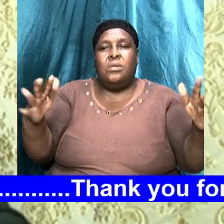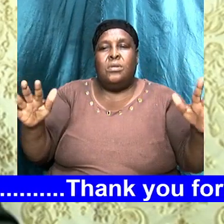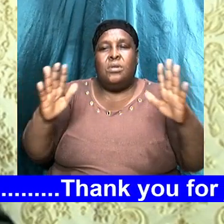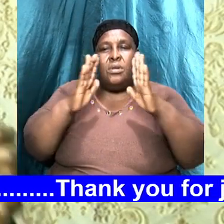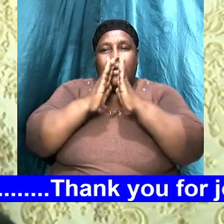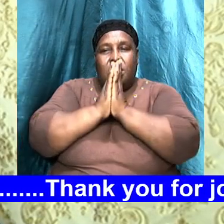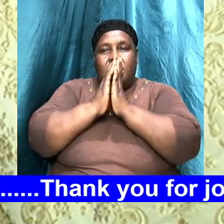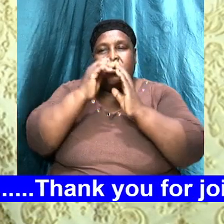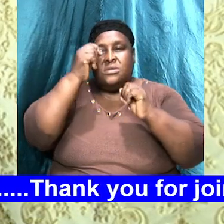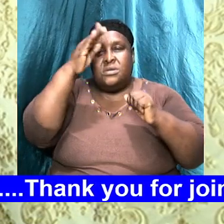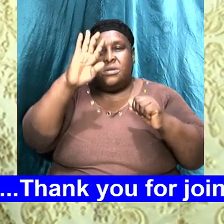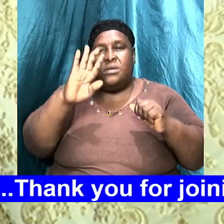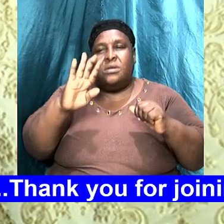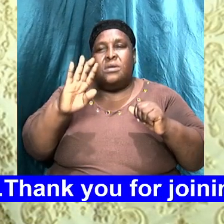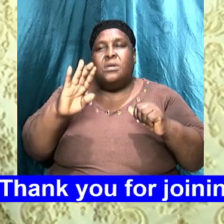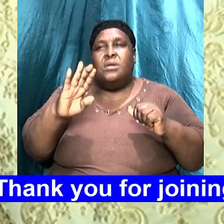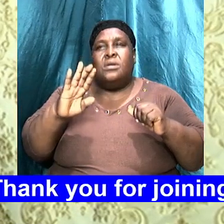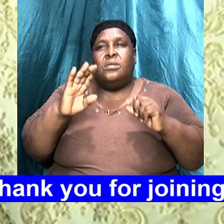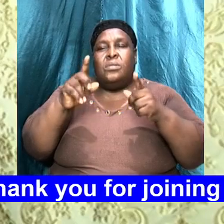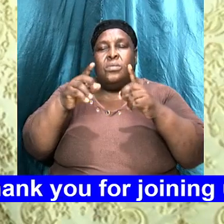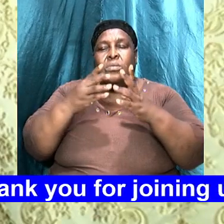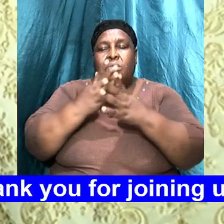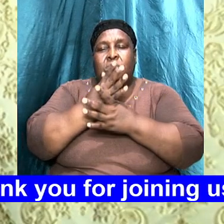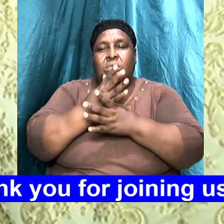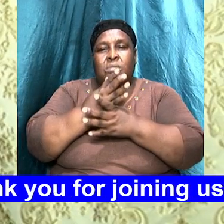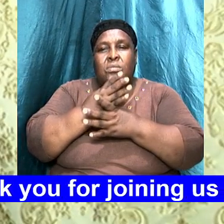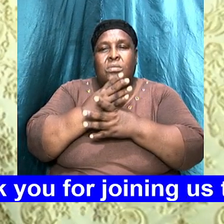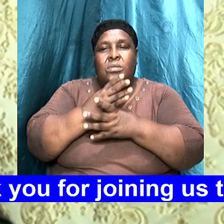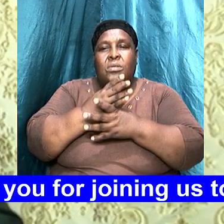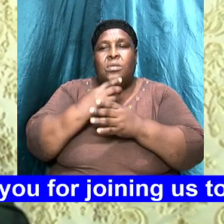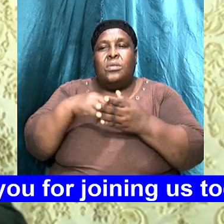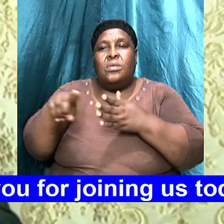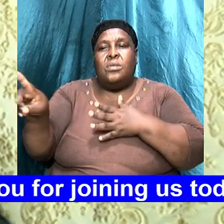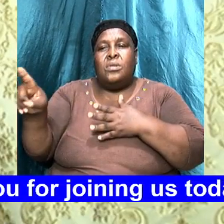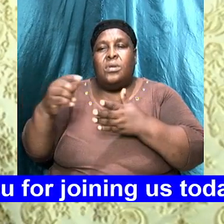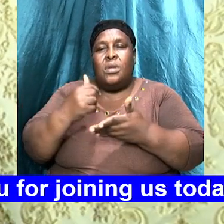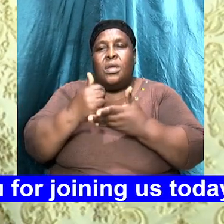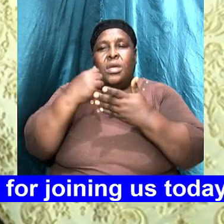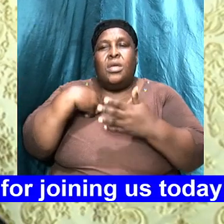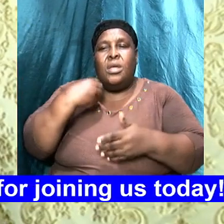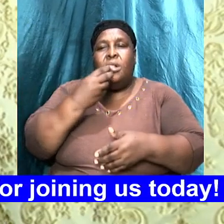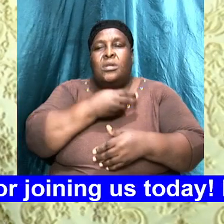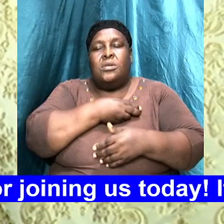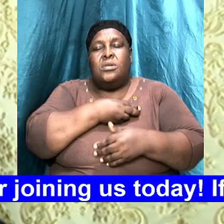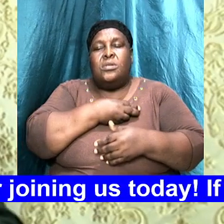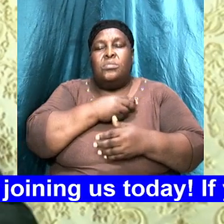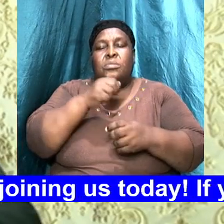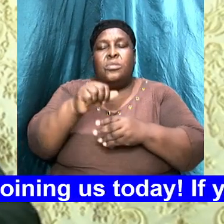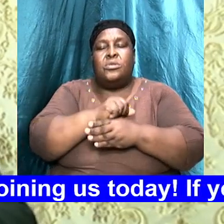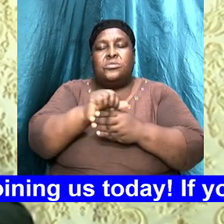that as we go through the rest of this week that you be with us that you help us to practice the social